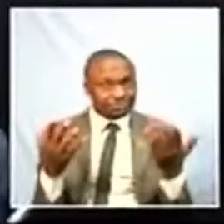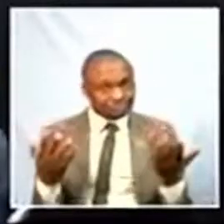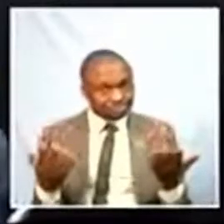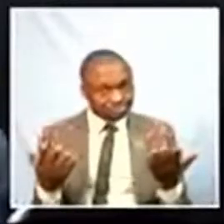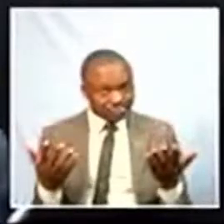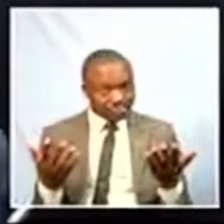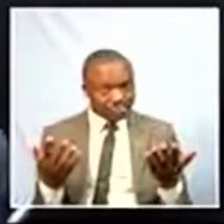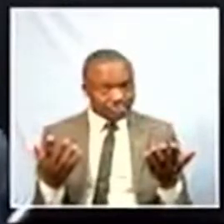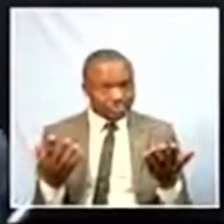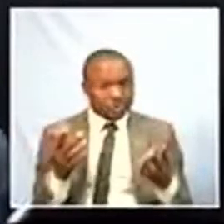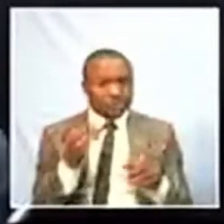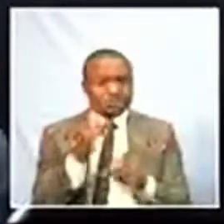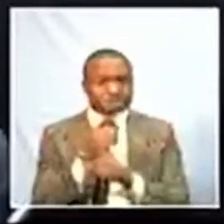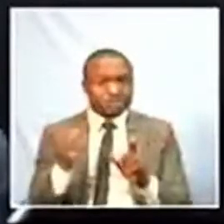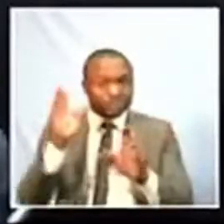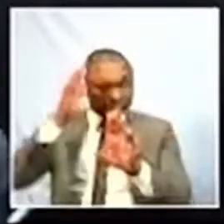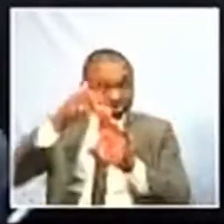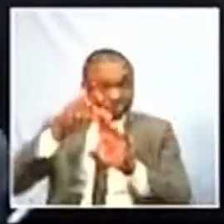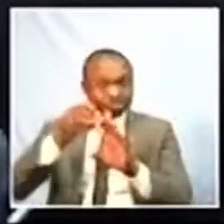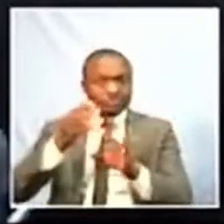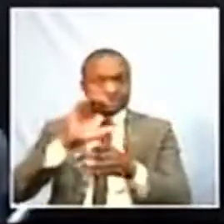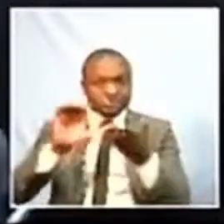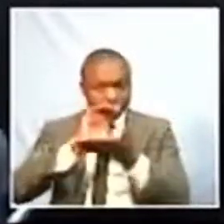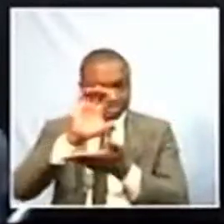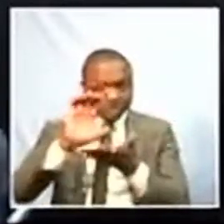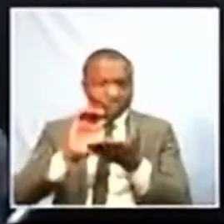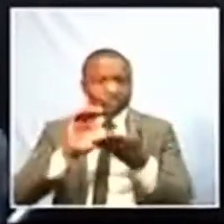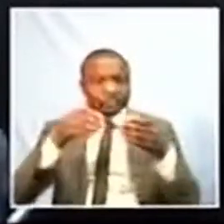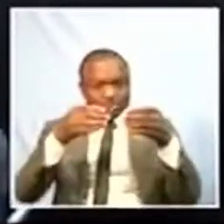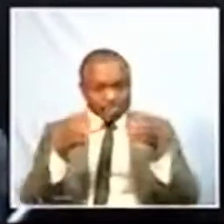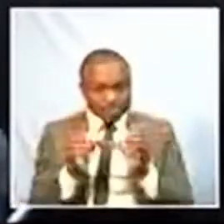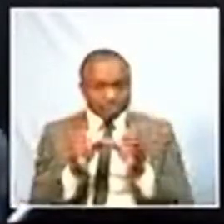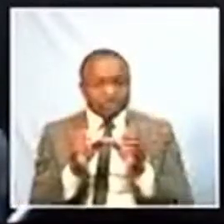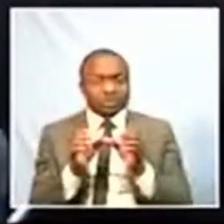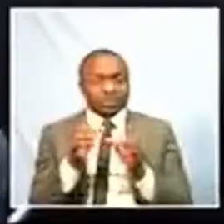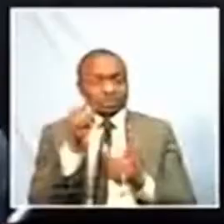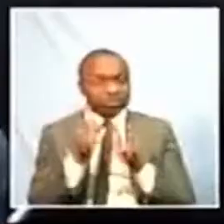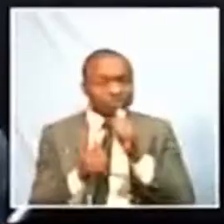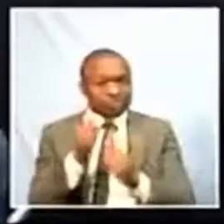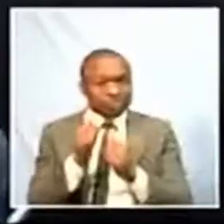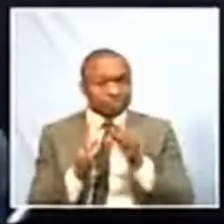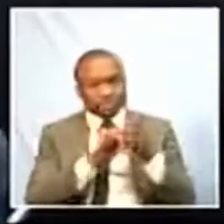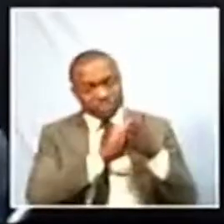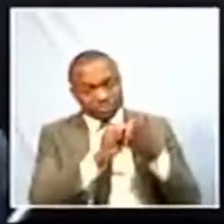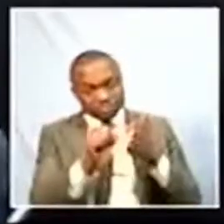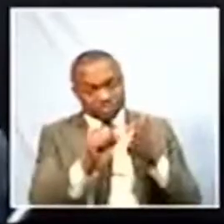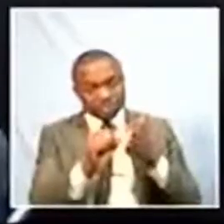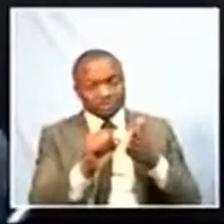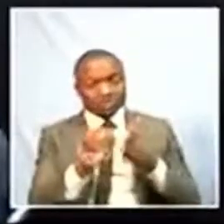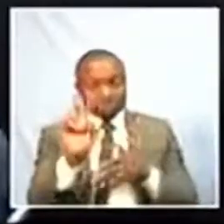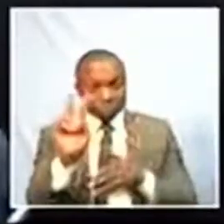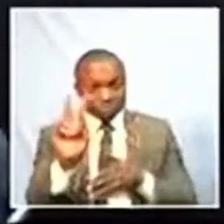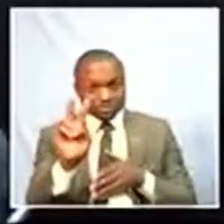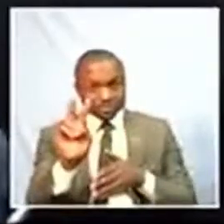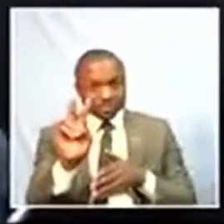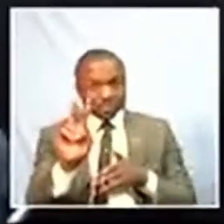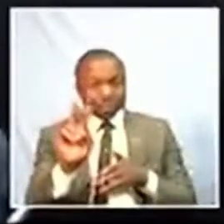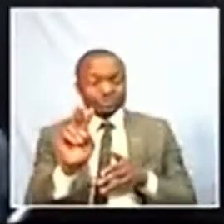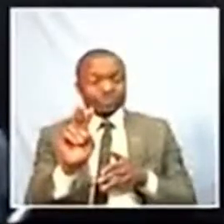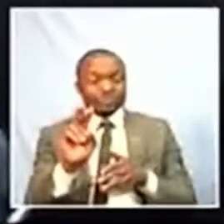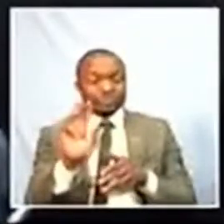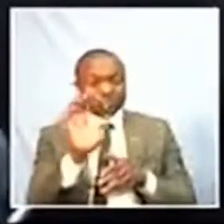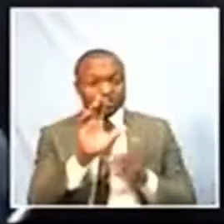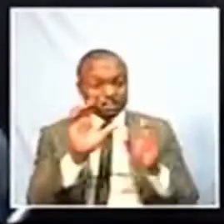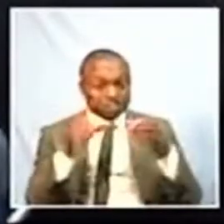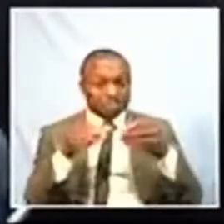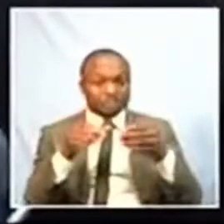it is specifically for Choma Central? For which statement from the two of you should your